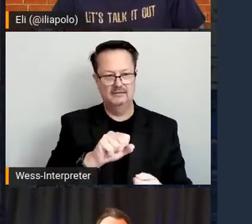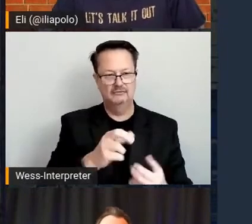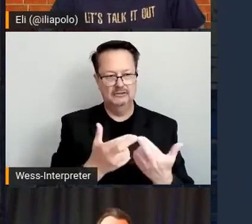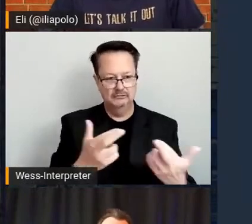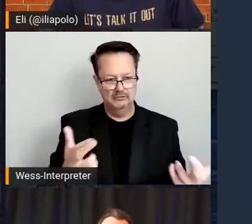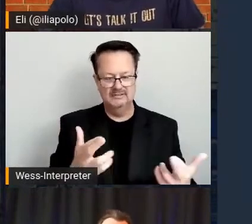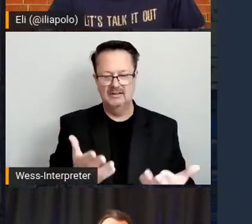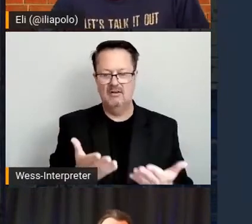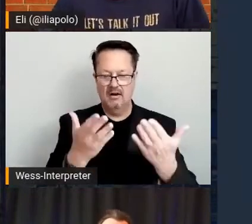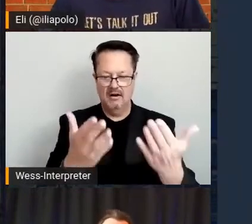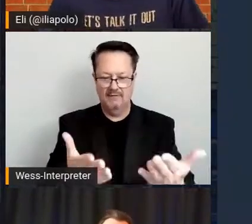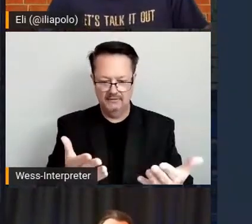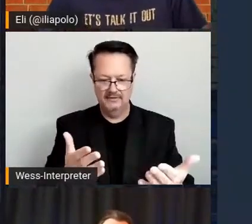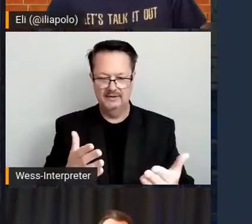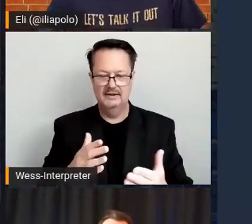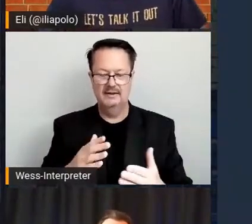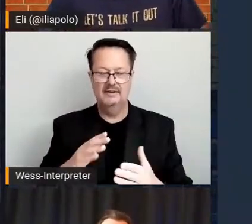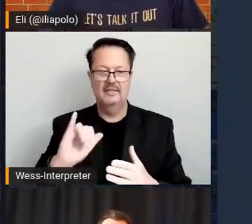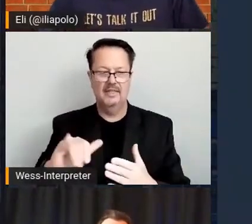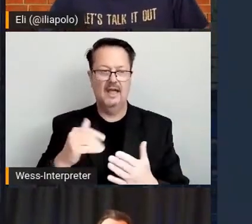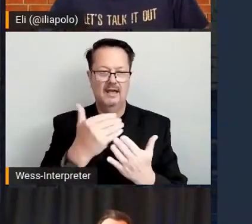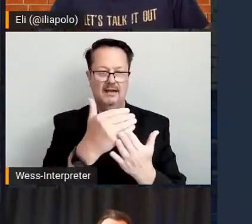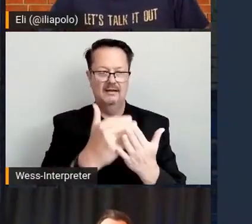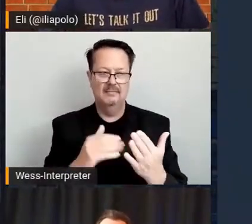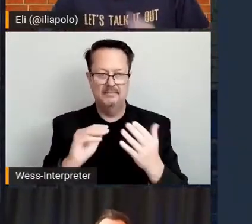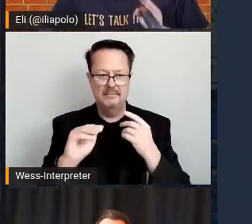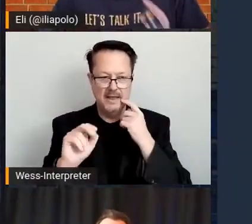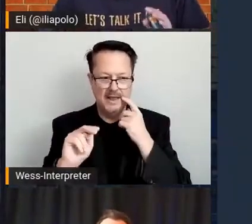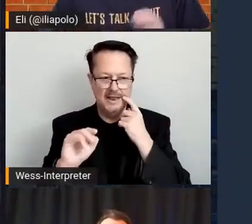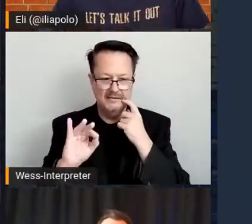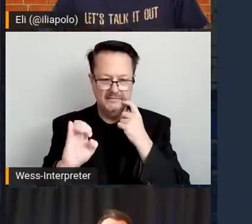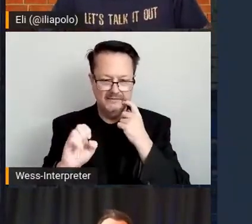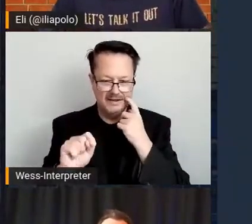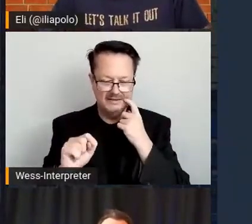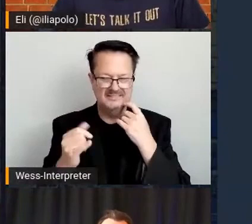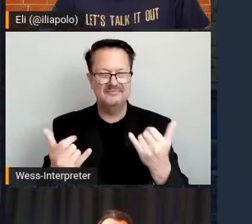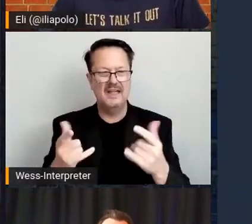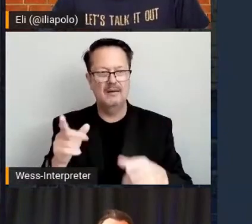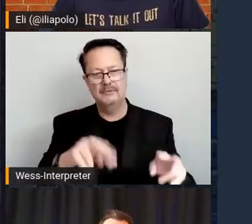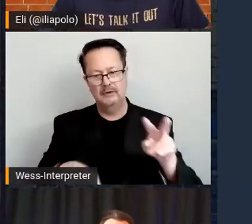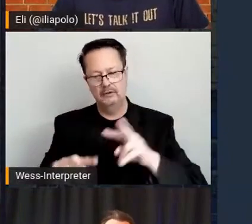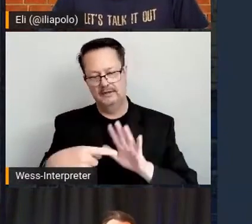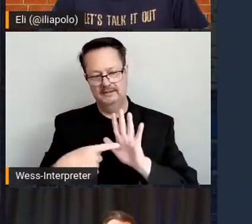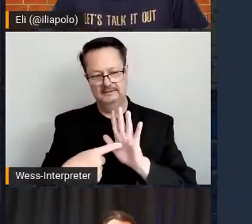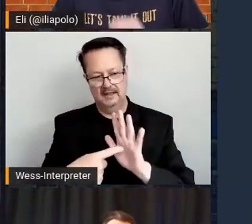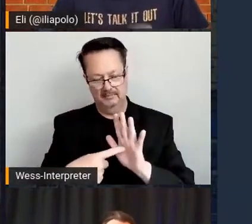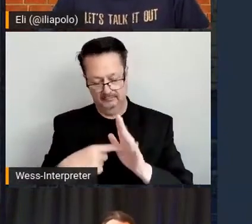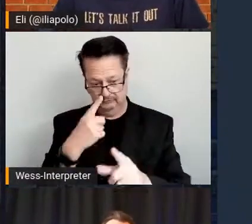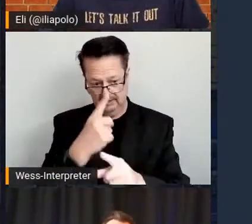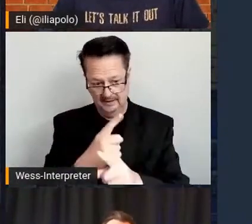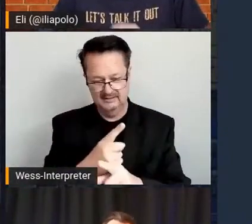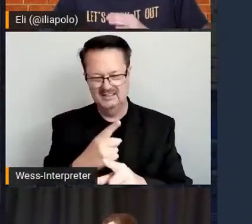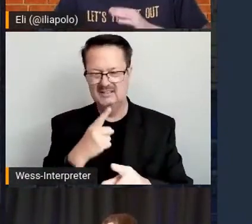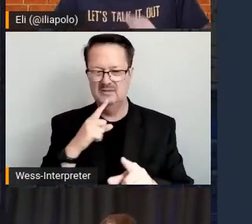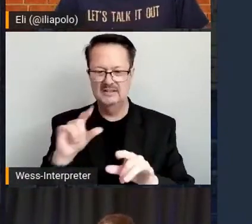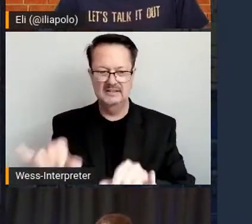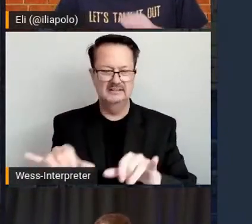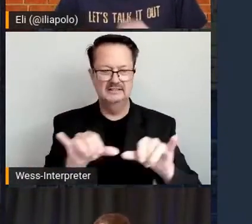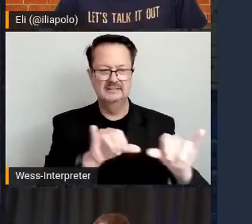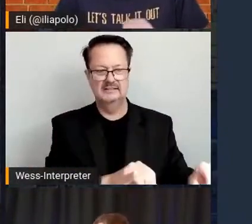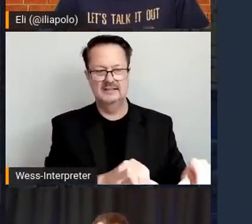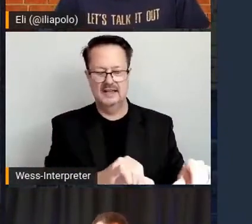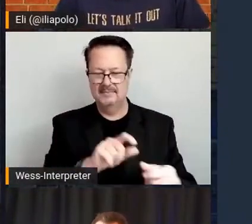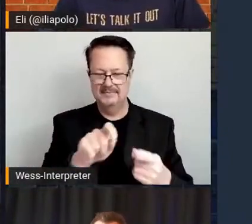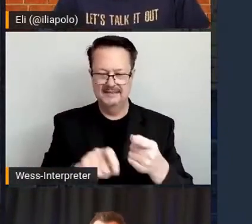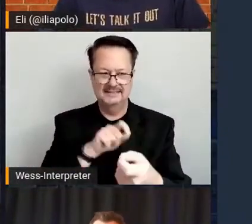manifests. Okay, so let's take a look at this example, right? So this is the same thing. This is the same